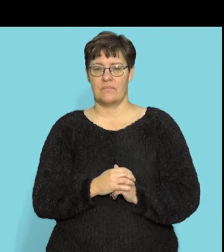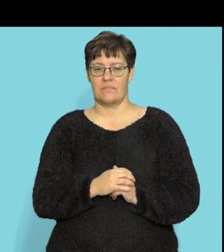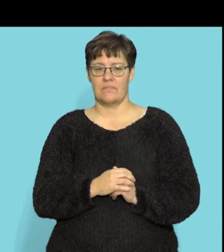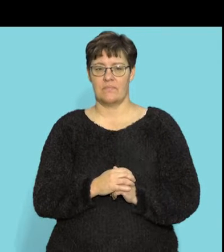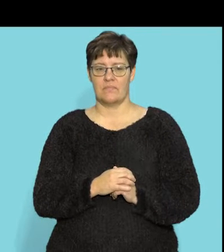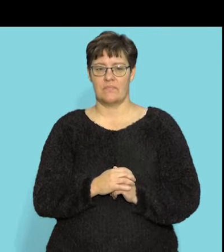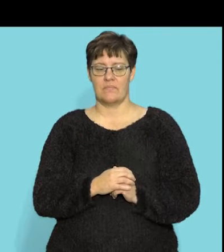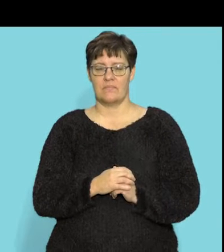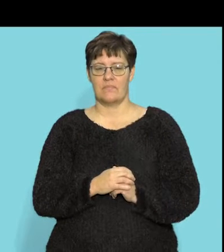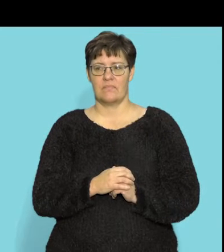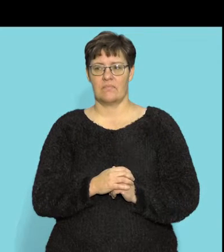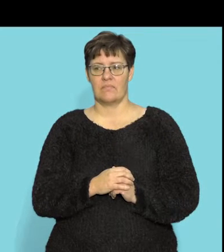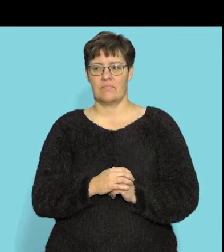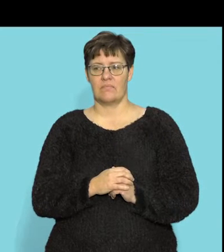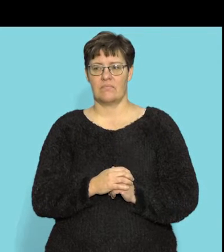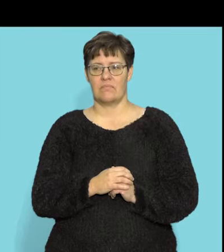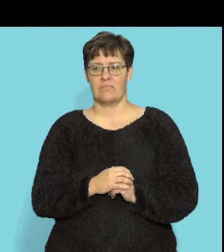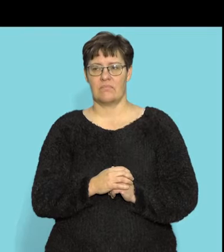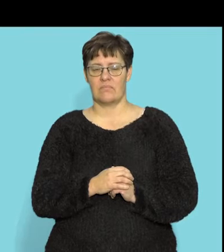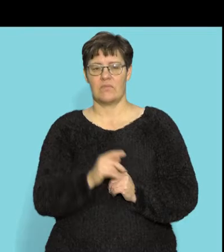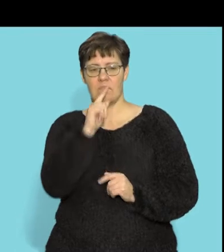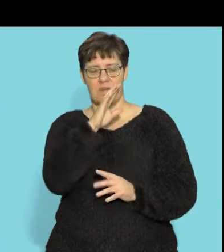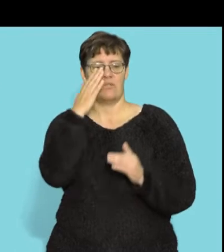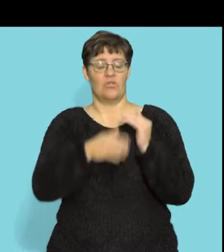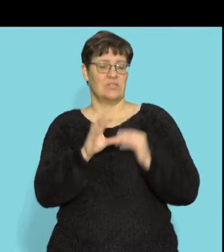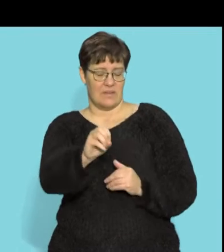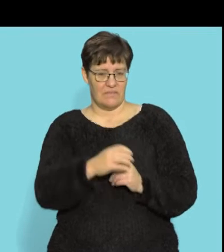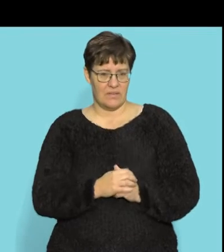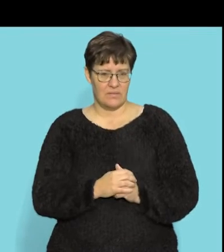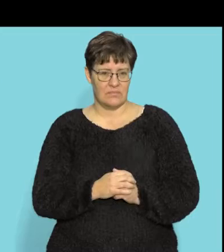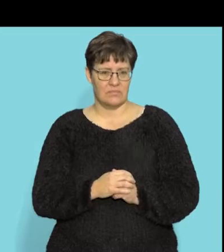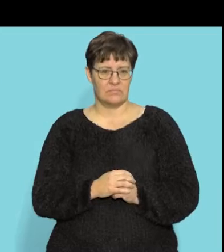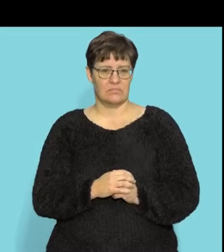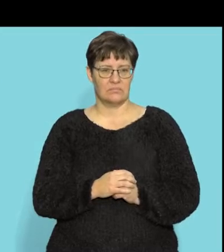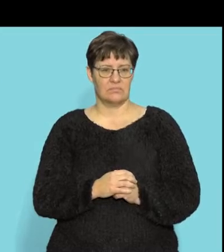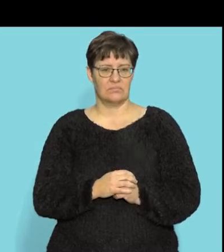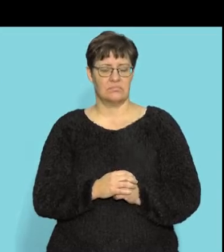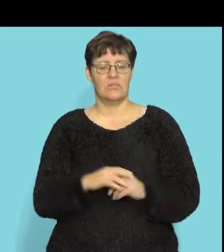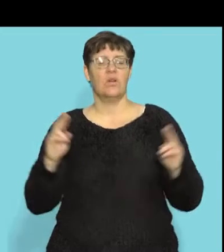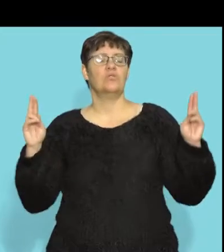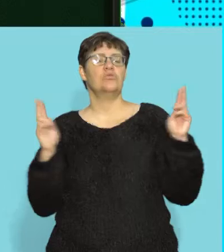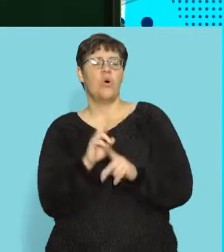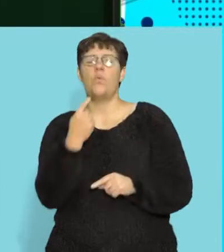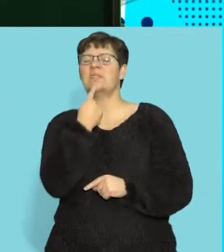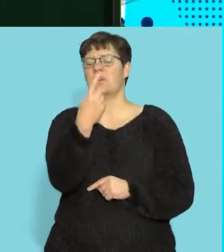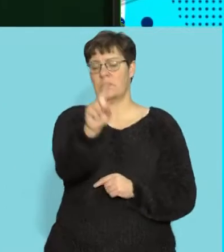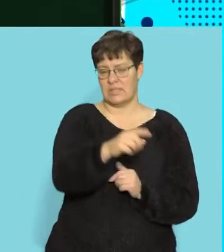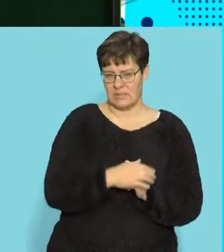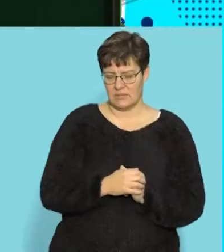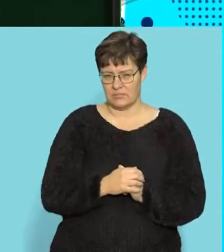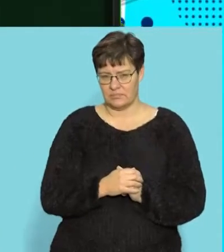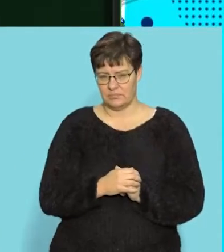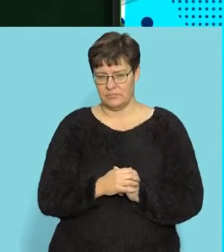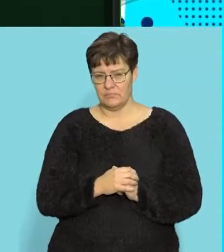to arrive actually at that conclusion. Okay, so in a nutshell, we are simply saying